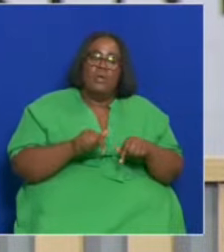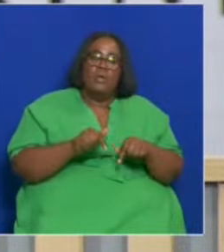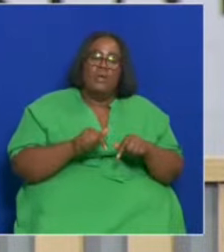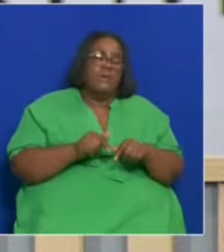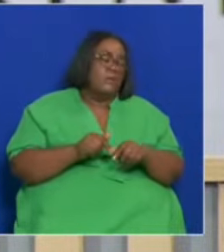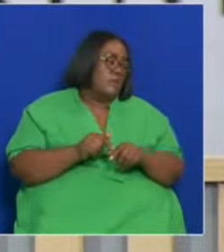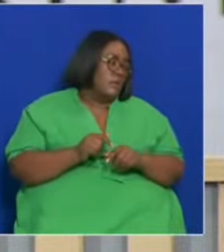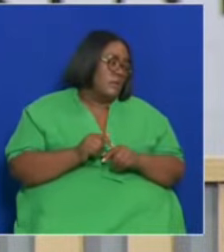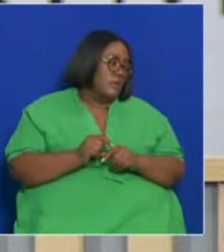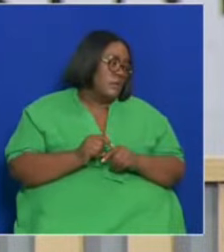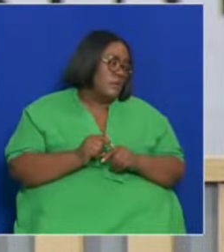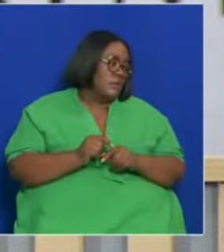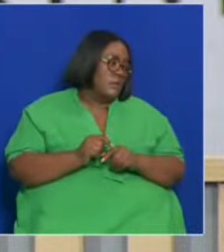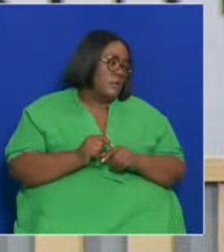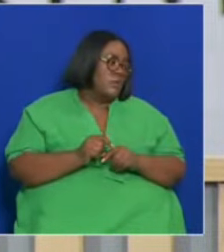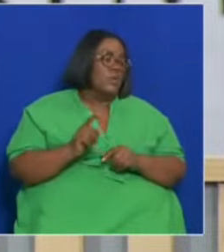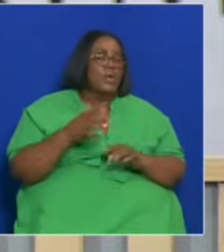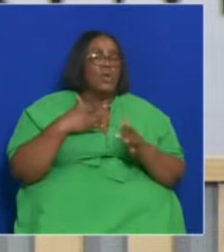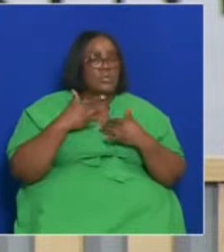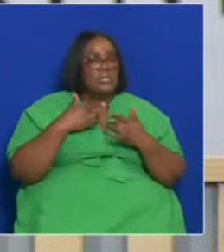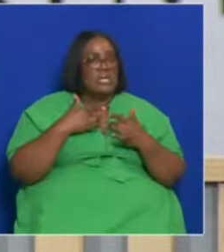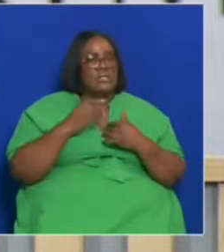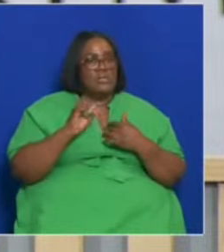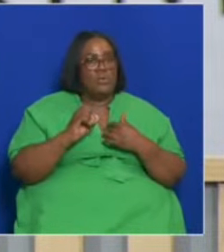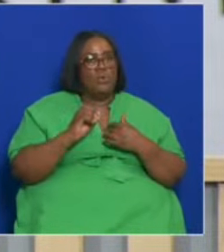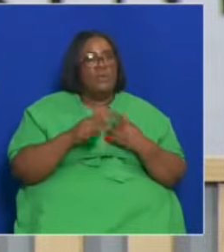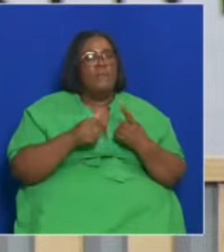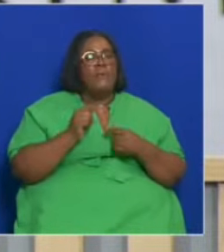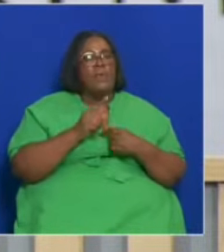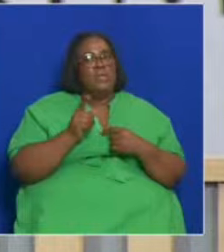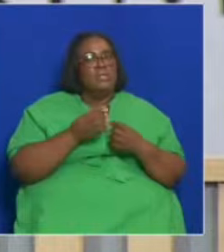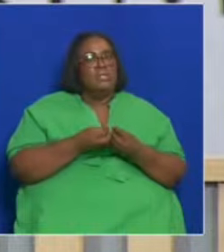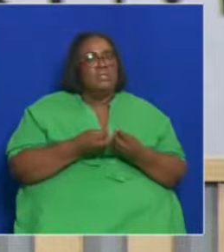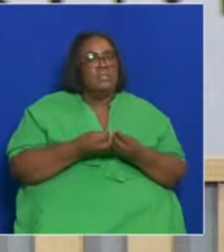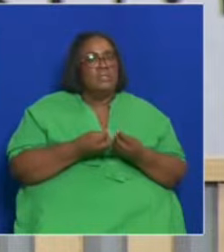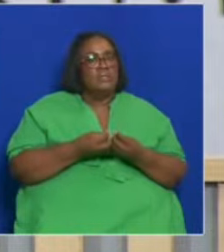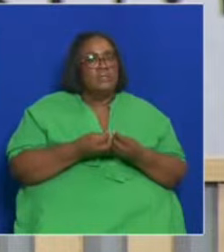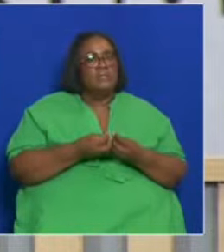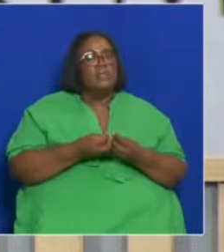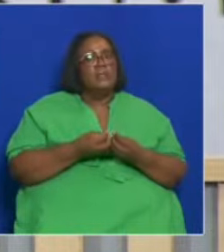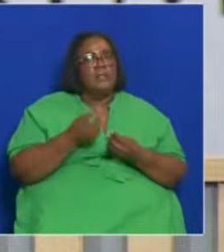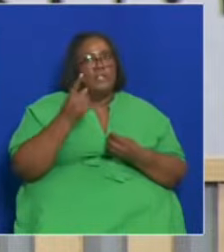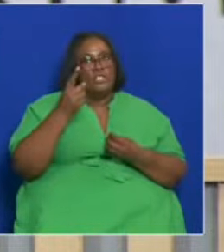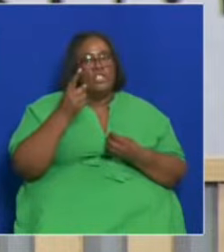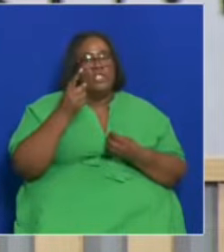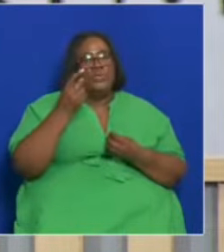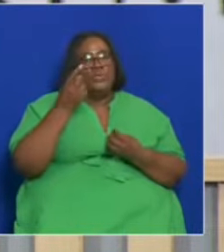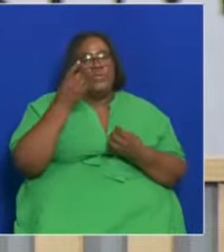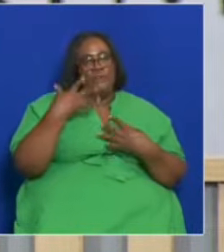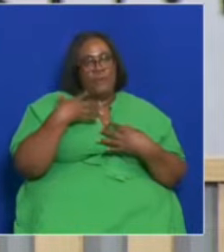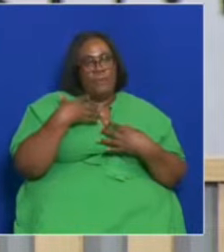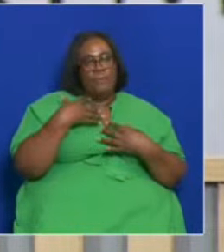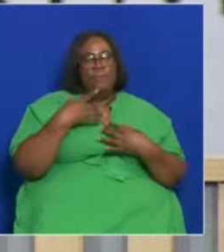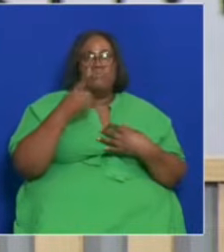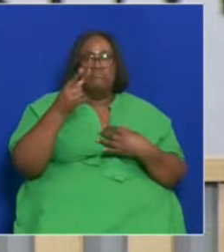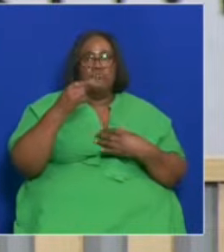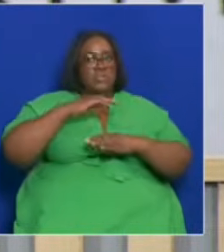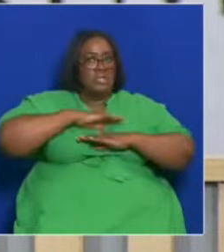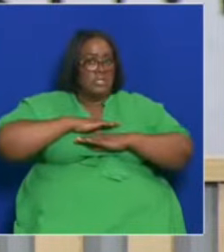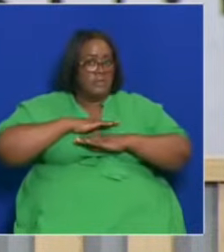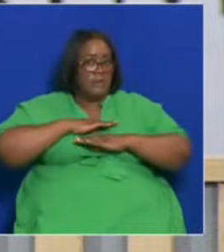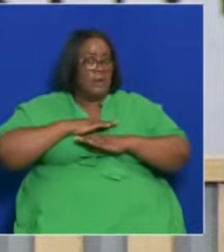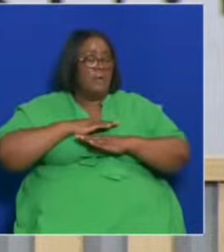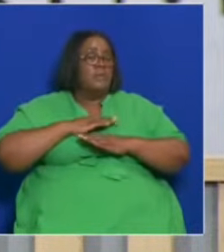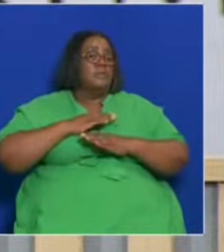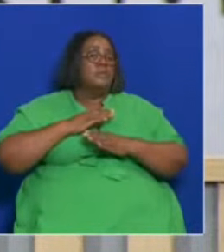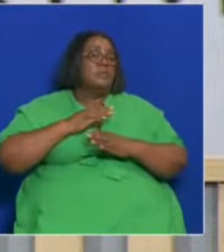There is concerns about these things, and she would give that direction to say, no, I'm satisfied about these things. This matter will